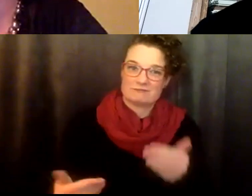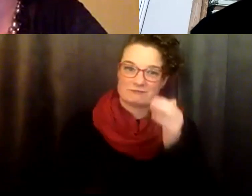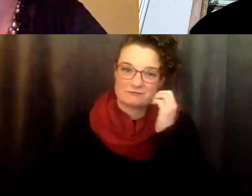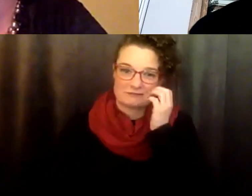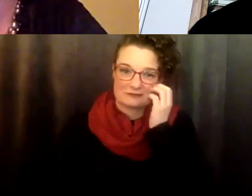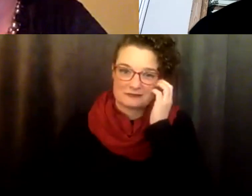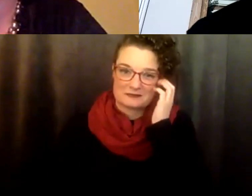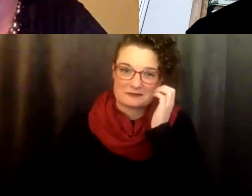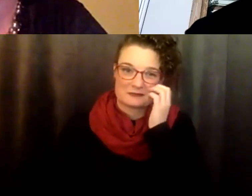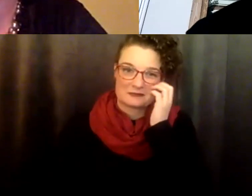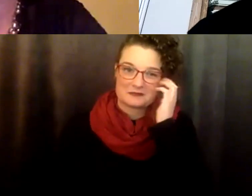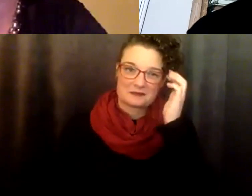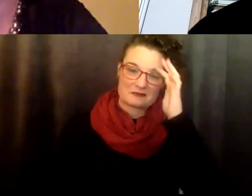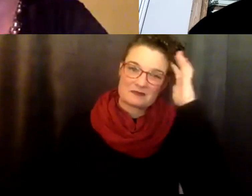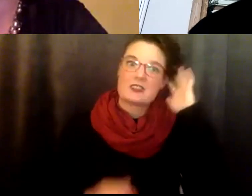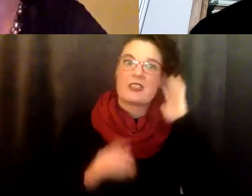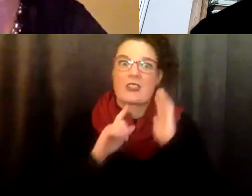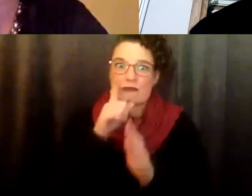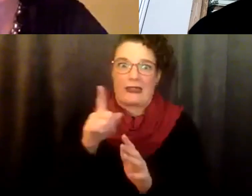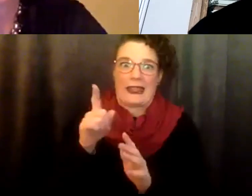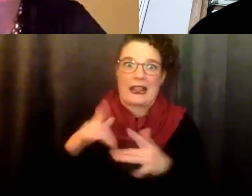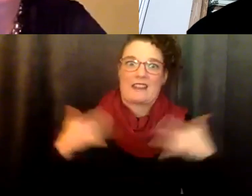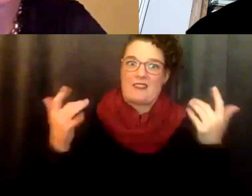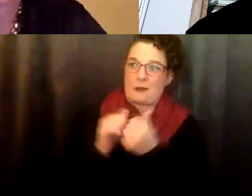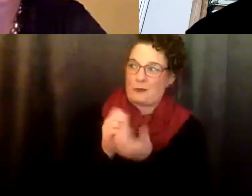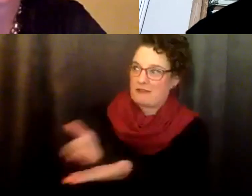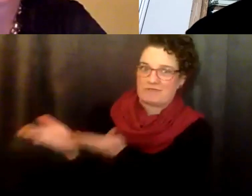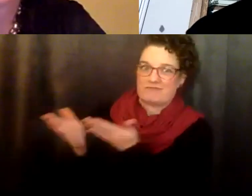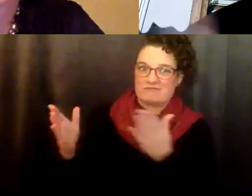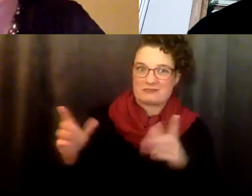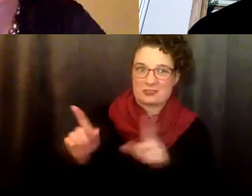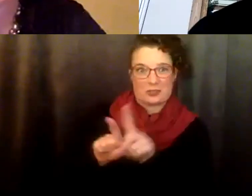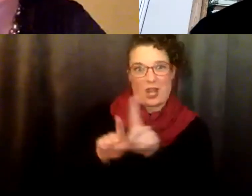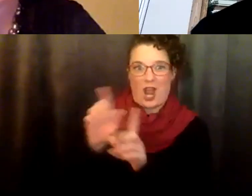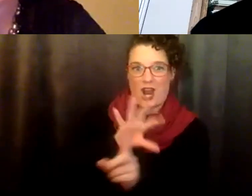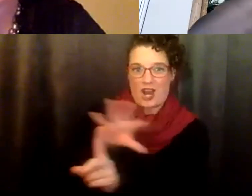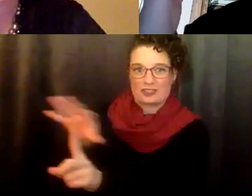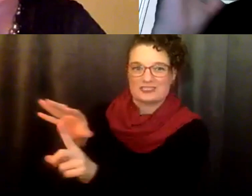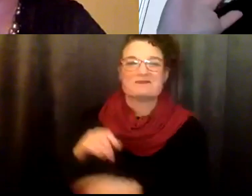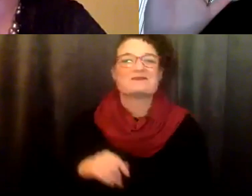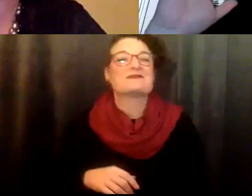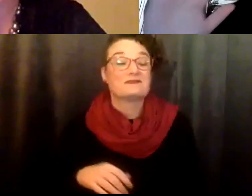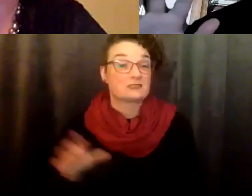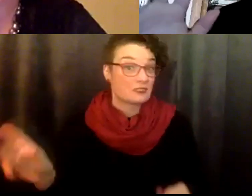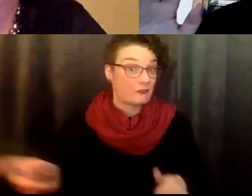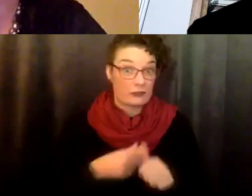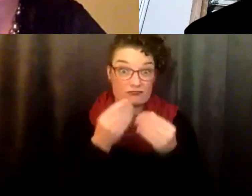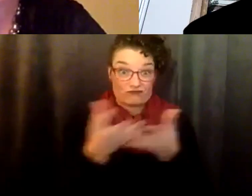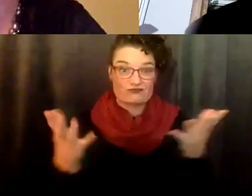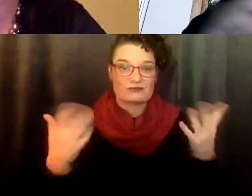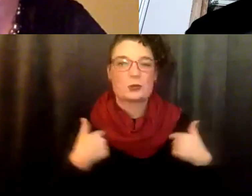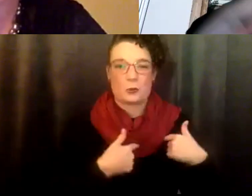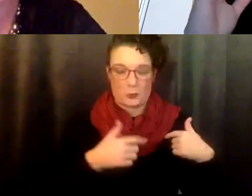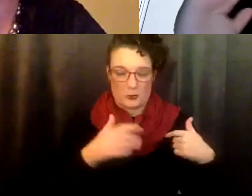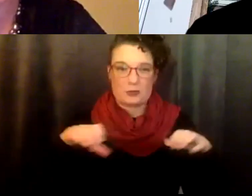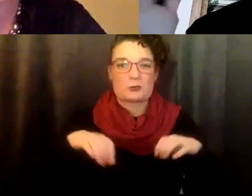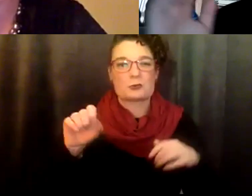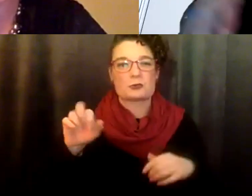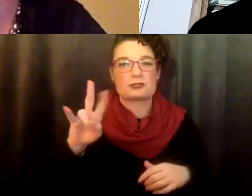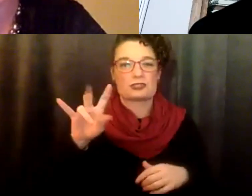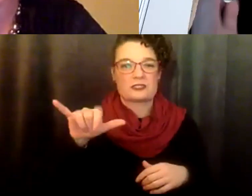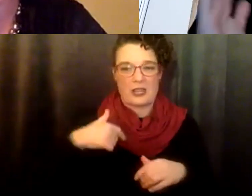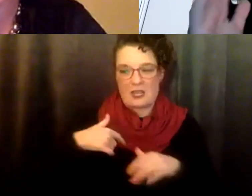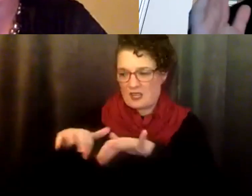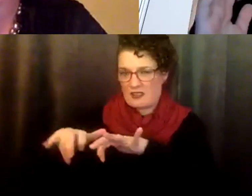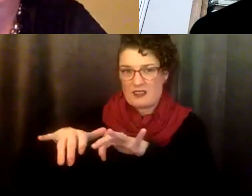up the real event with the stars, we are doing a survey. I went to PicMonkey and I figured